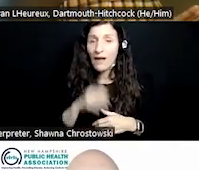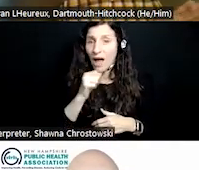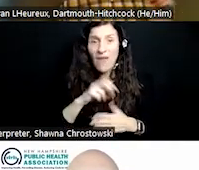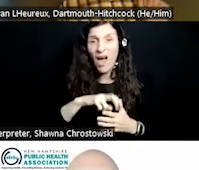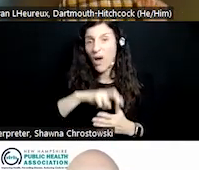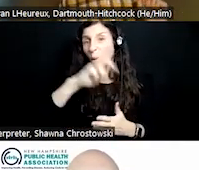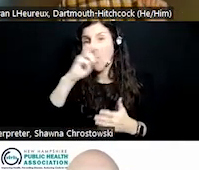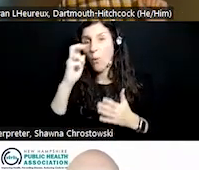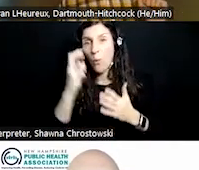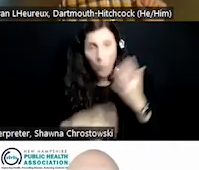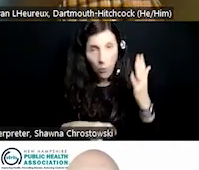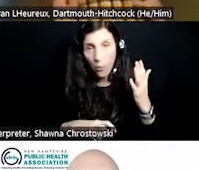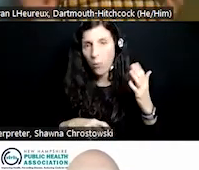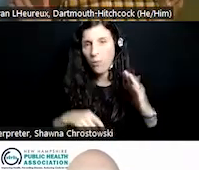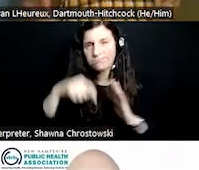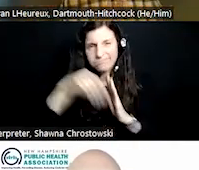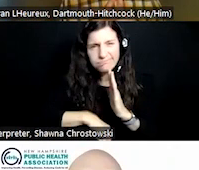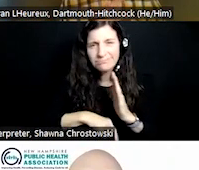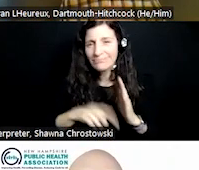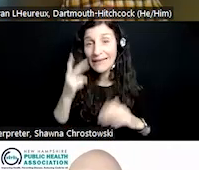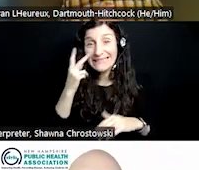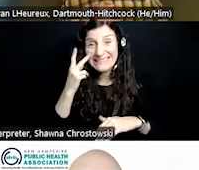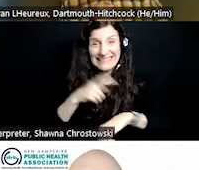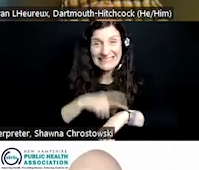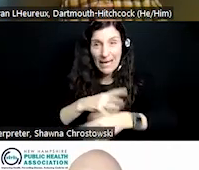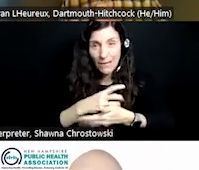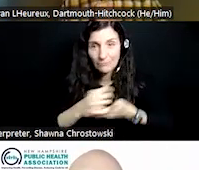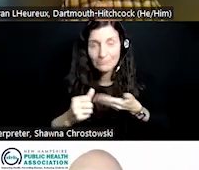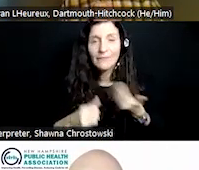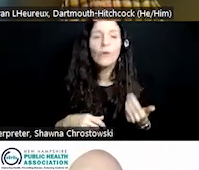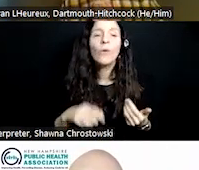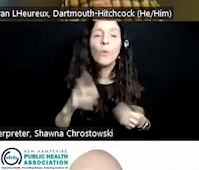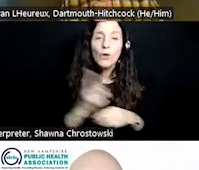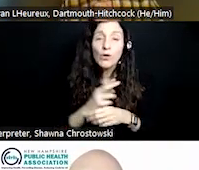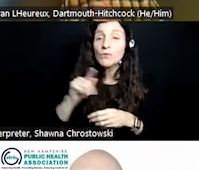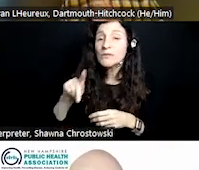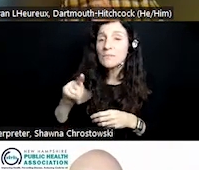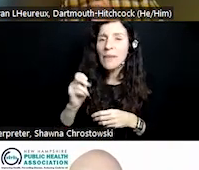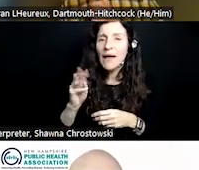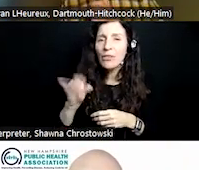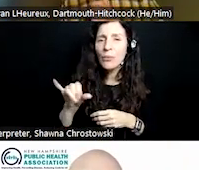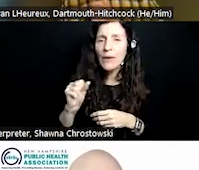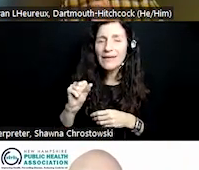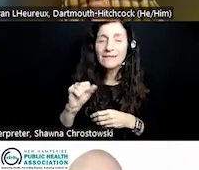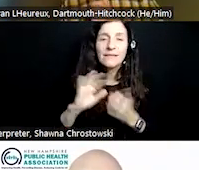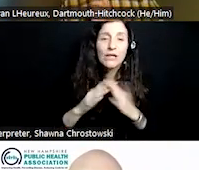see the time there, but we actually do use the Pathways Community Hub model that was